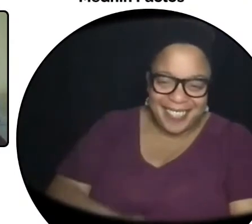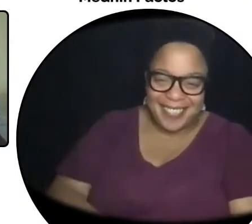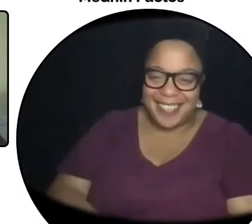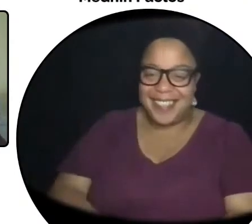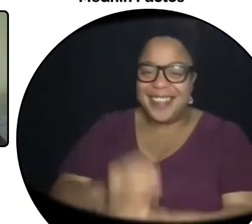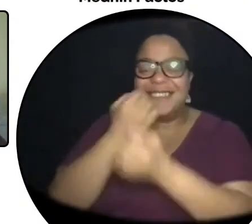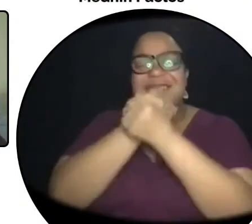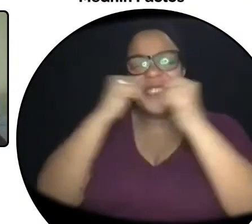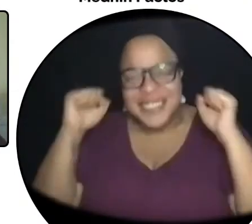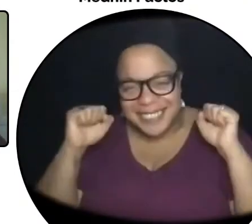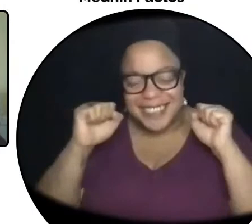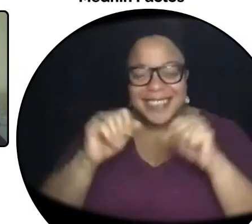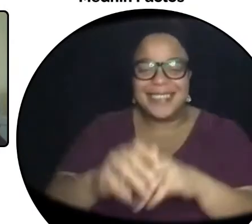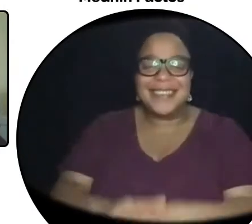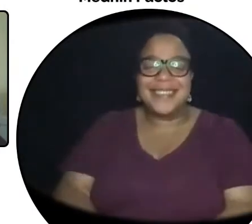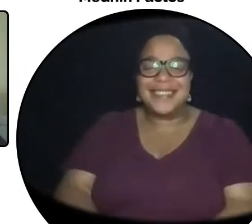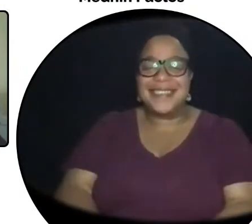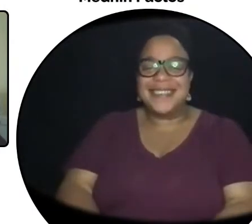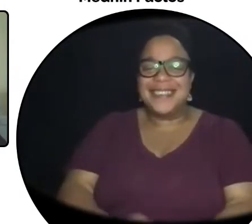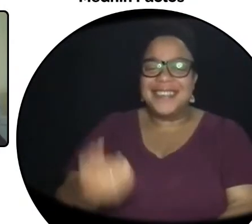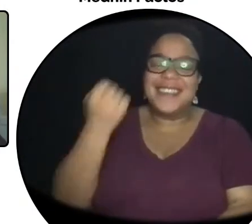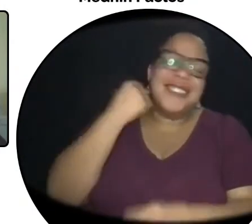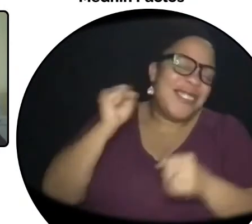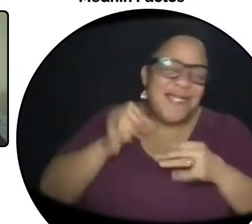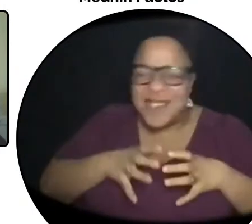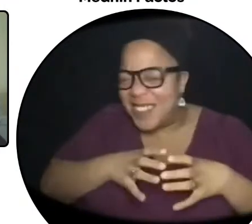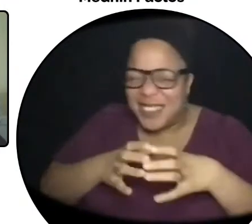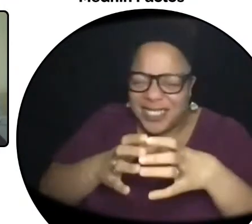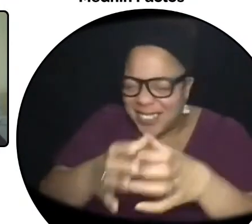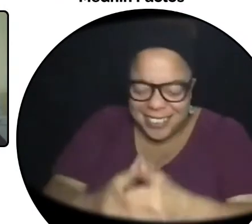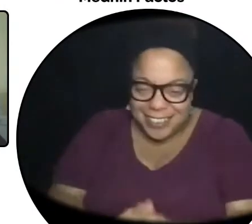transformative folk.